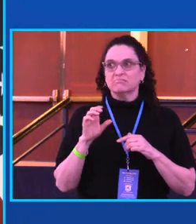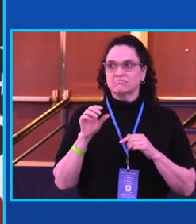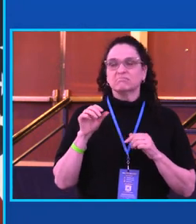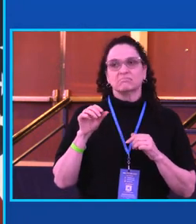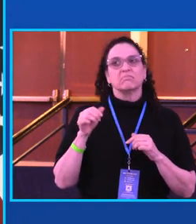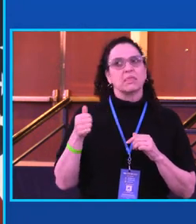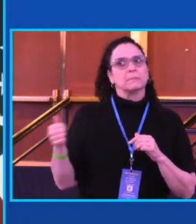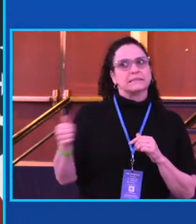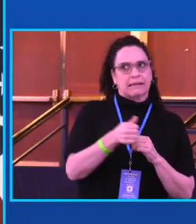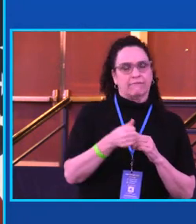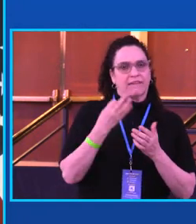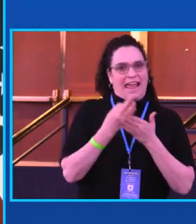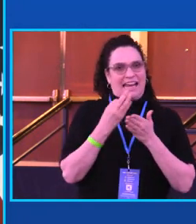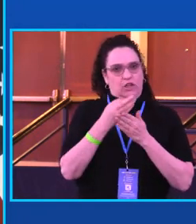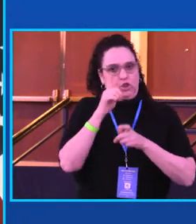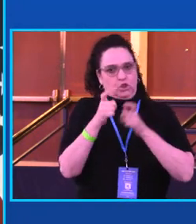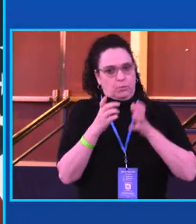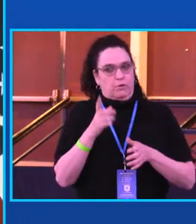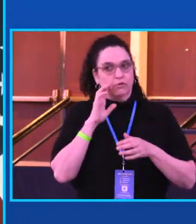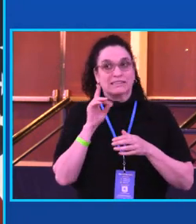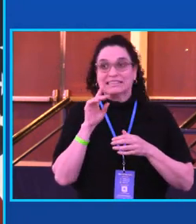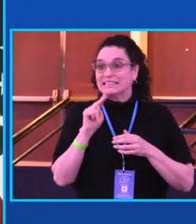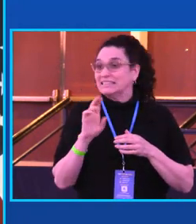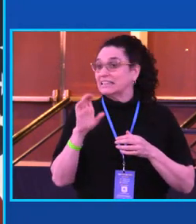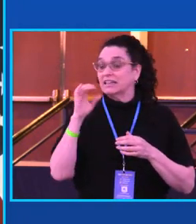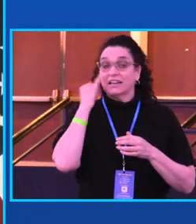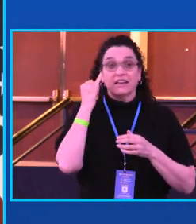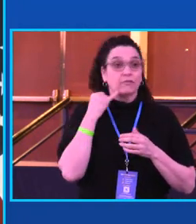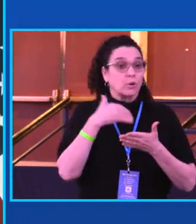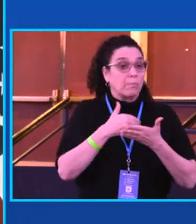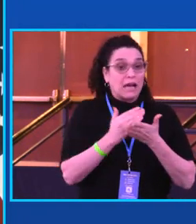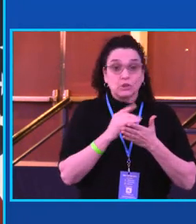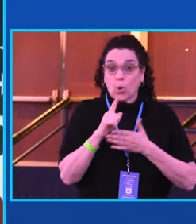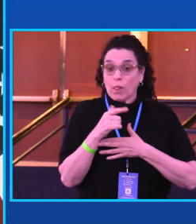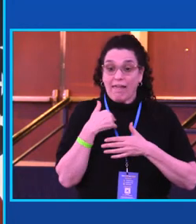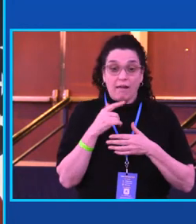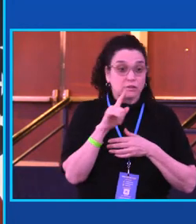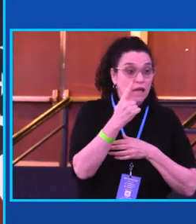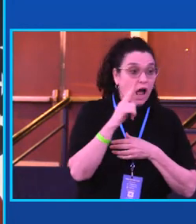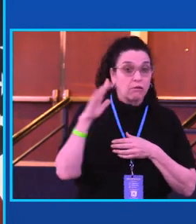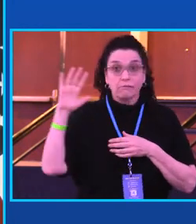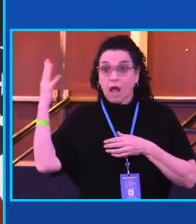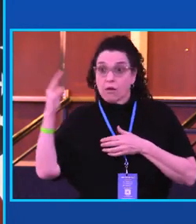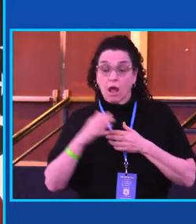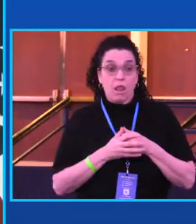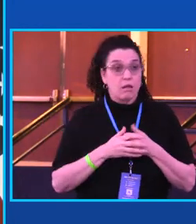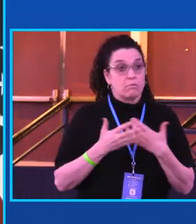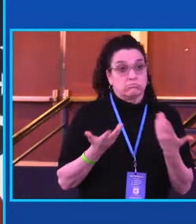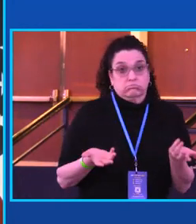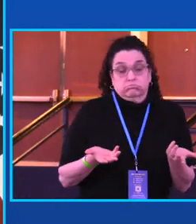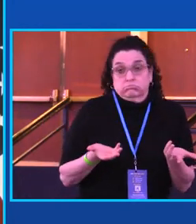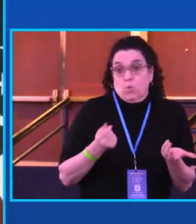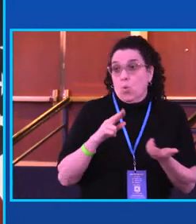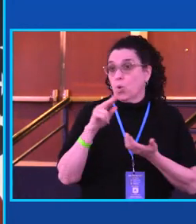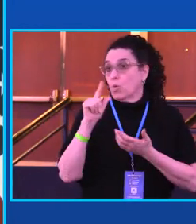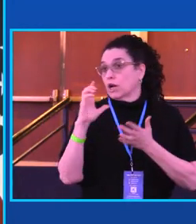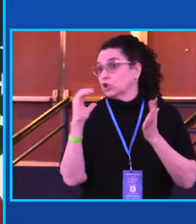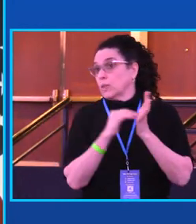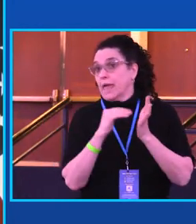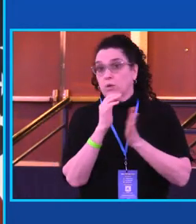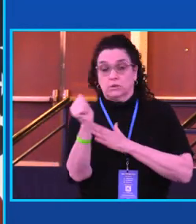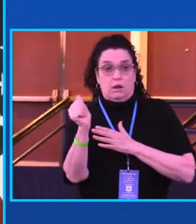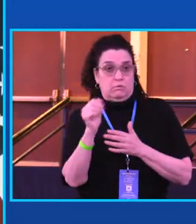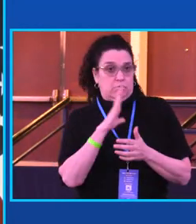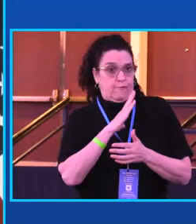to the DNC. So if your budget can only give you is a dollar or $5 or $100,000,